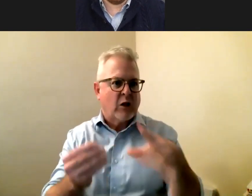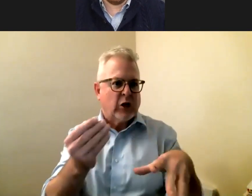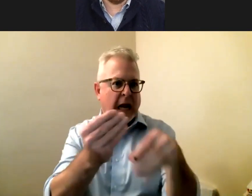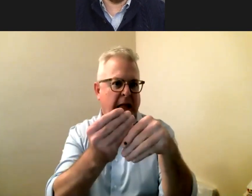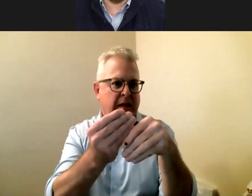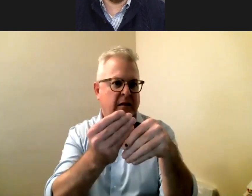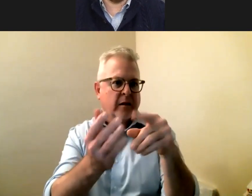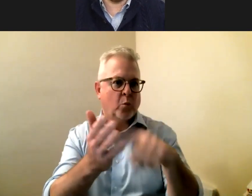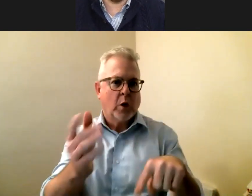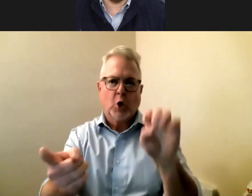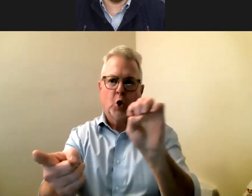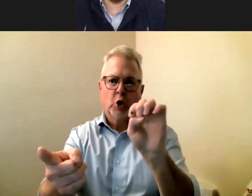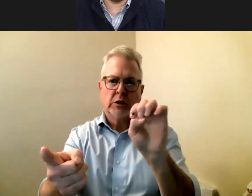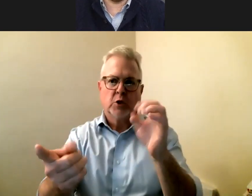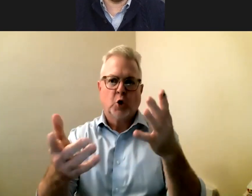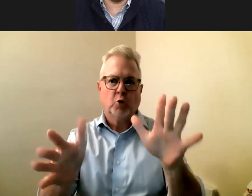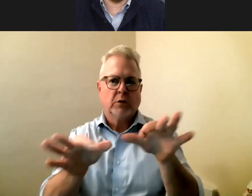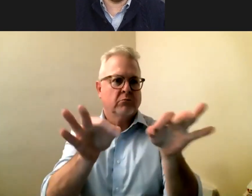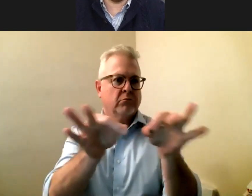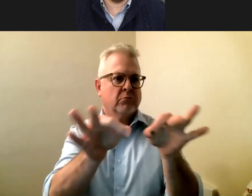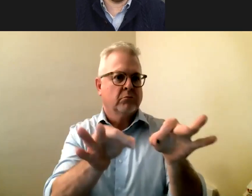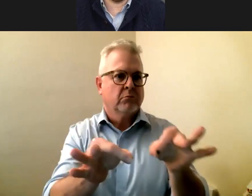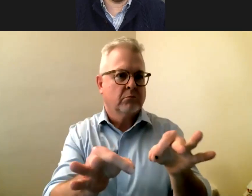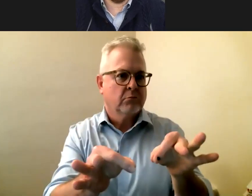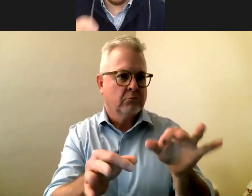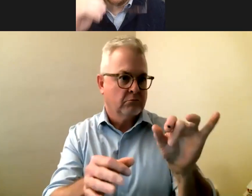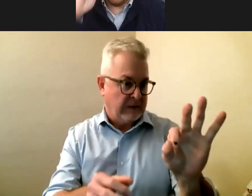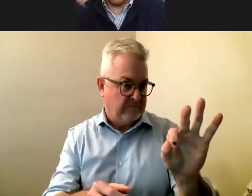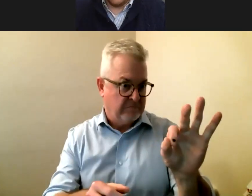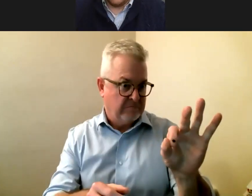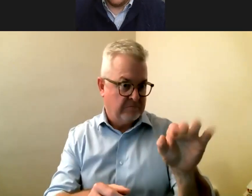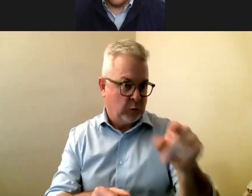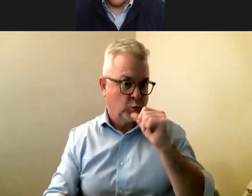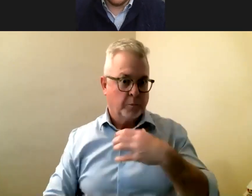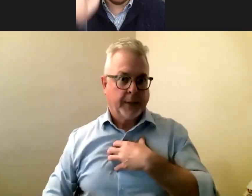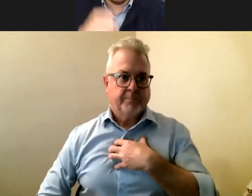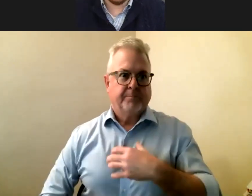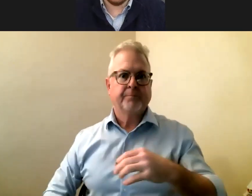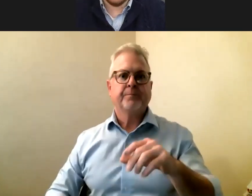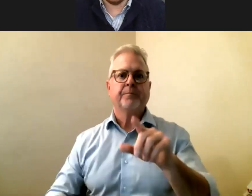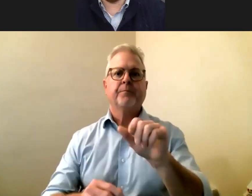Yes, Brett, hi. I wanted to just quickly add to what Ernest just said,